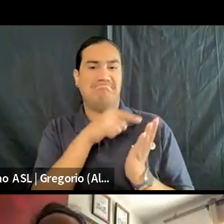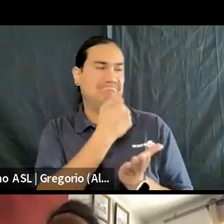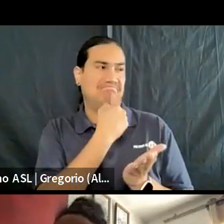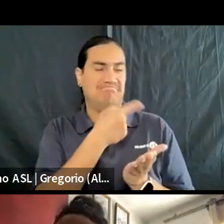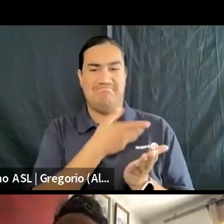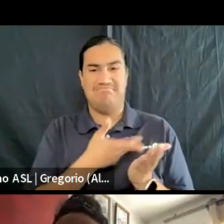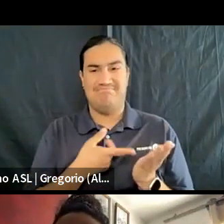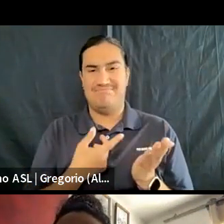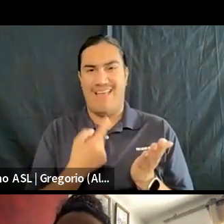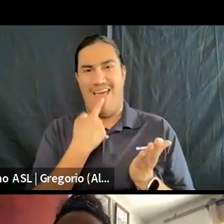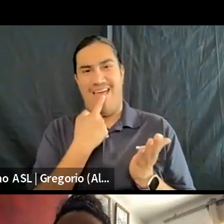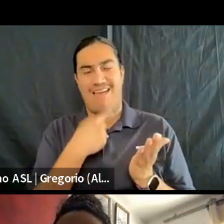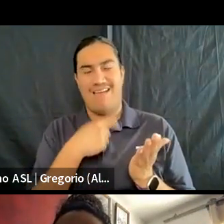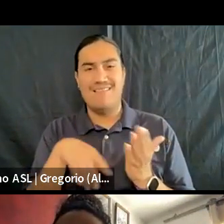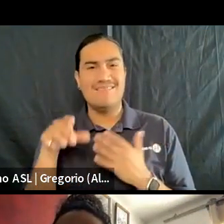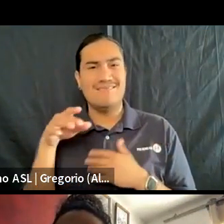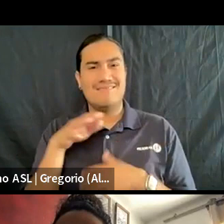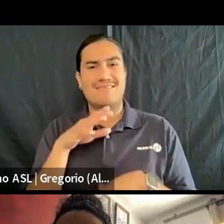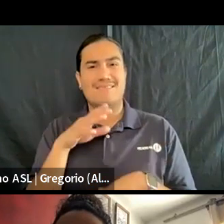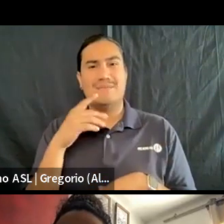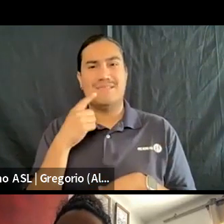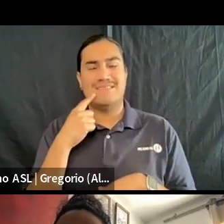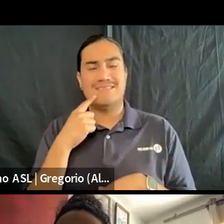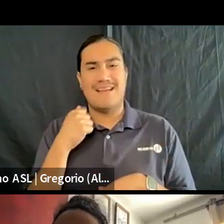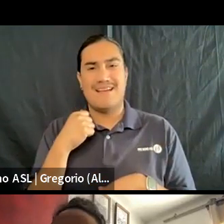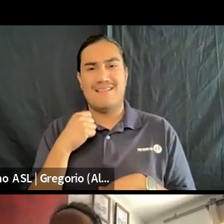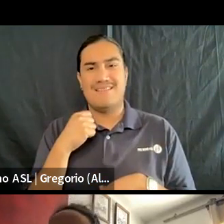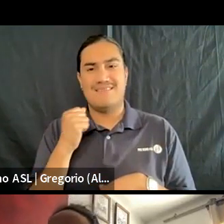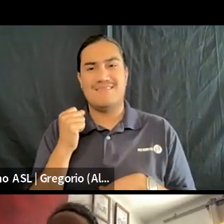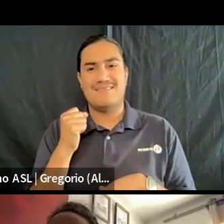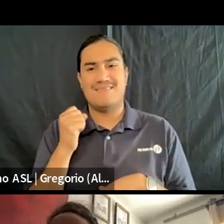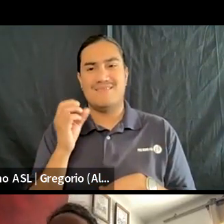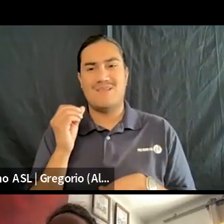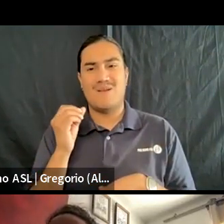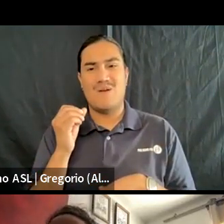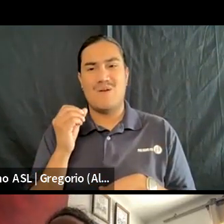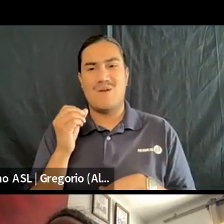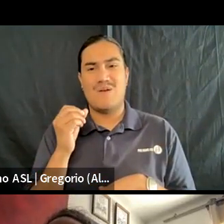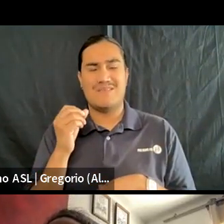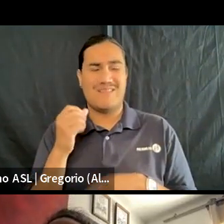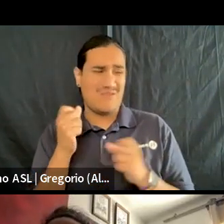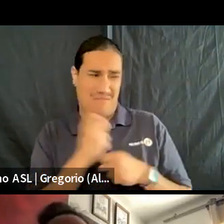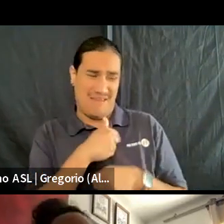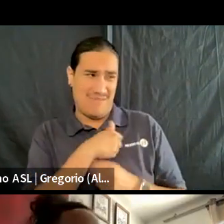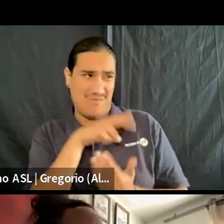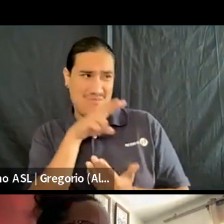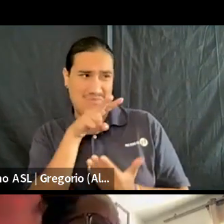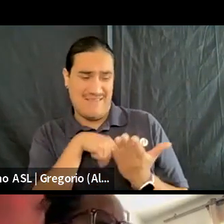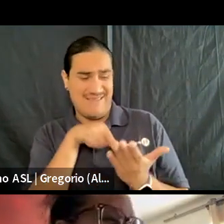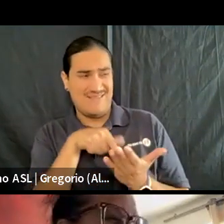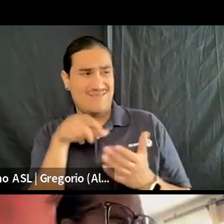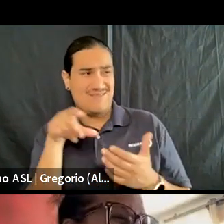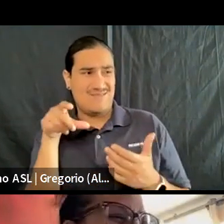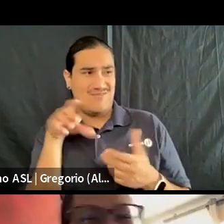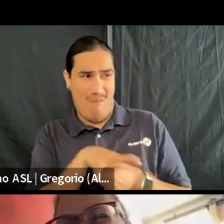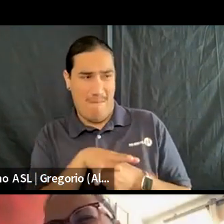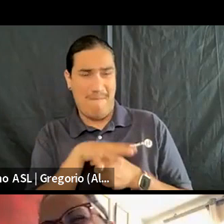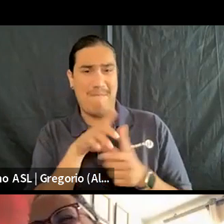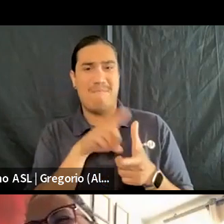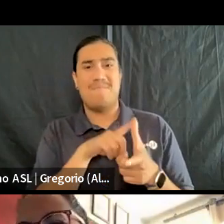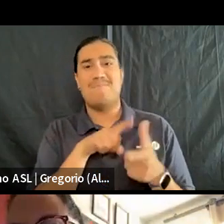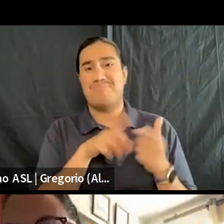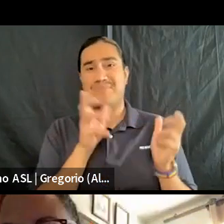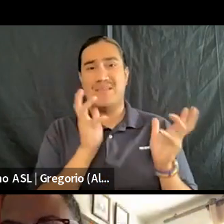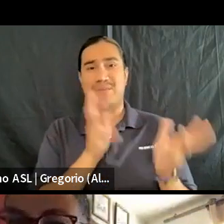know, he was go, oh God, you know, you're making me read this crap. And then he would leave me with